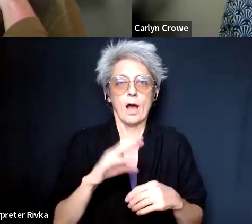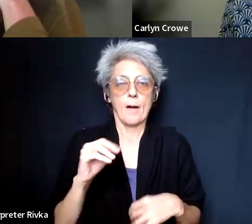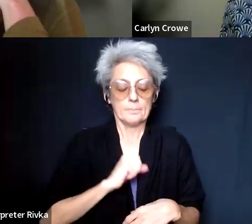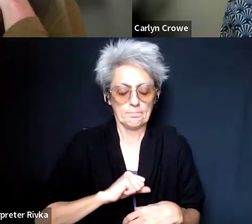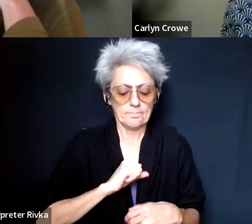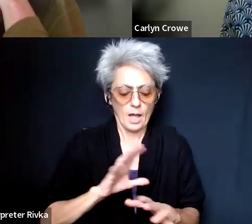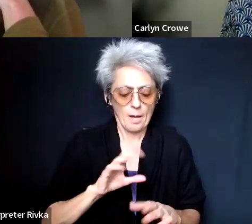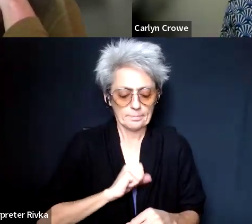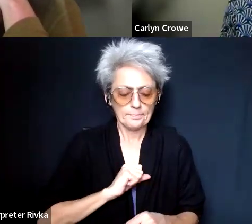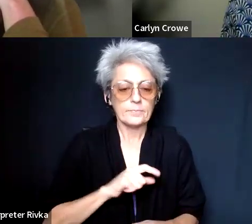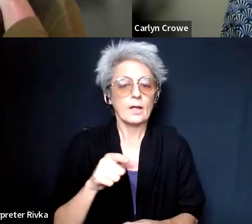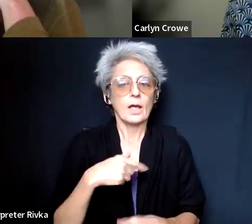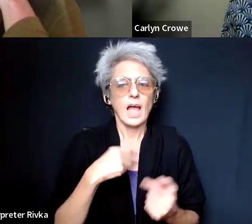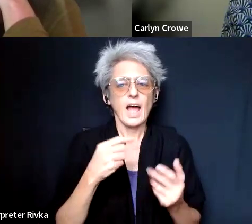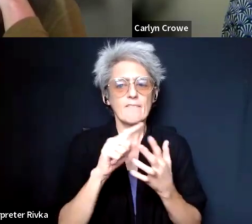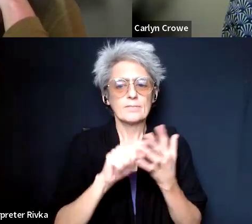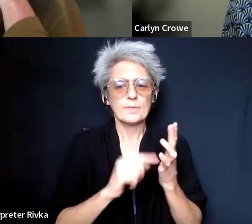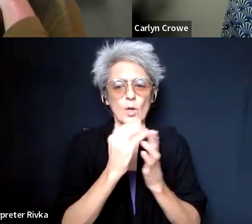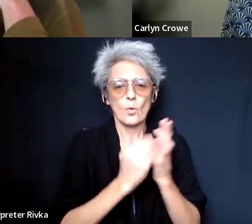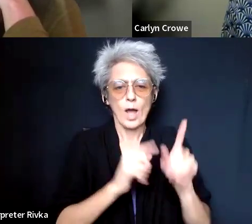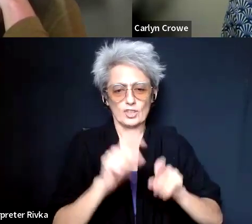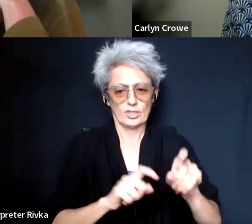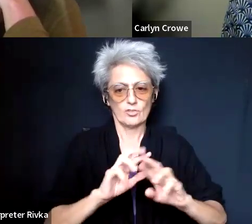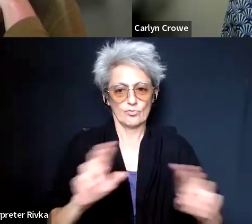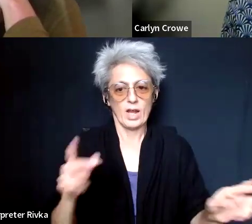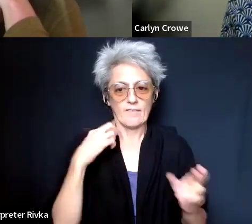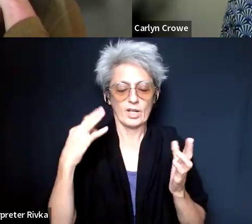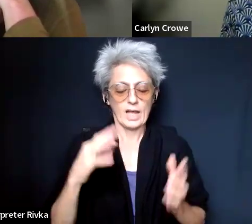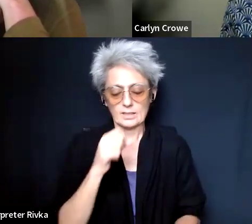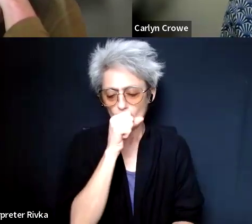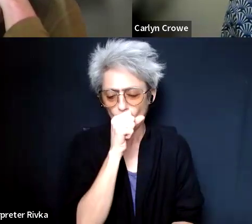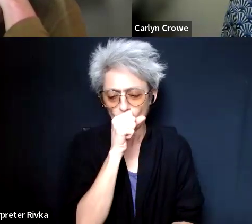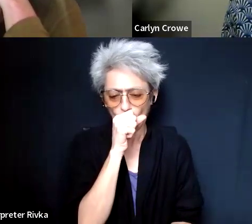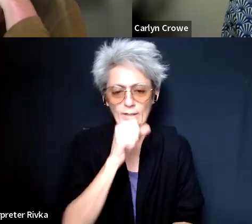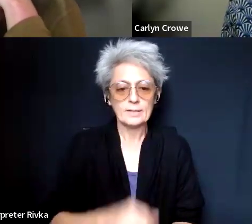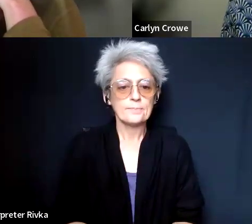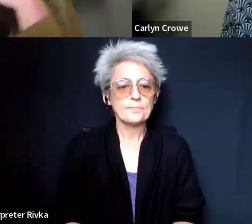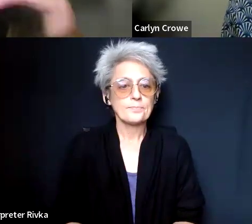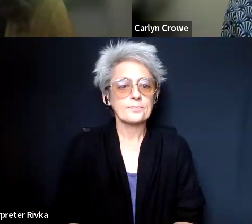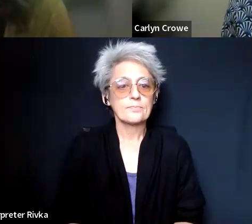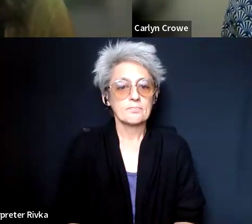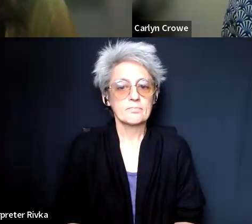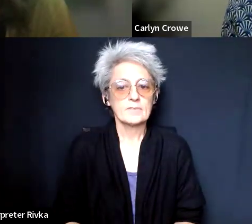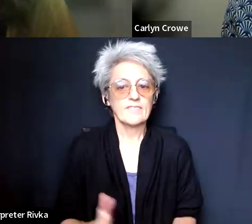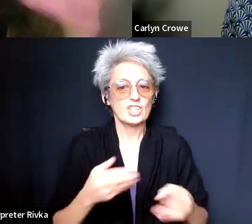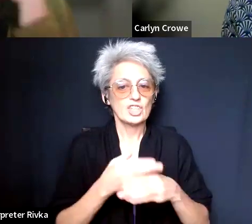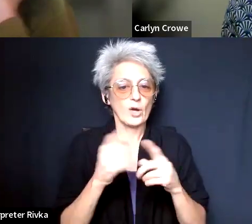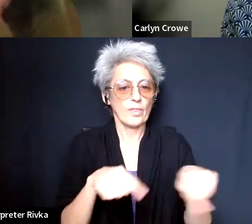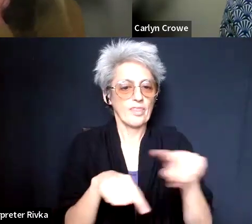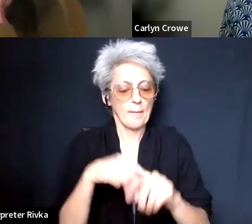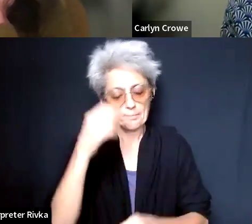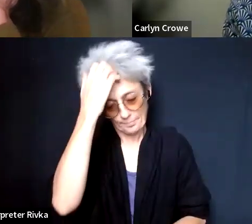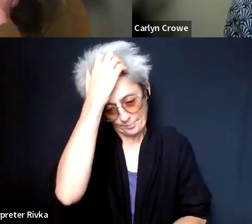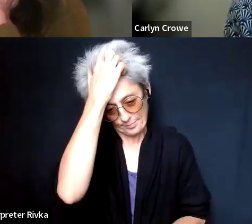we have a list of questions that we have prepared for the candidates, and they've been shared with them. They're more